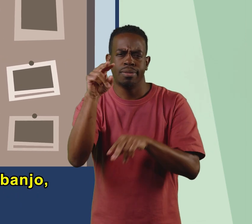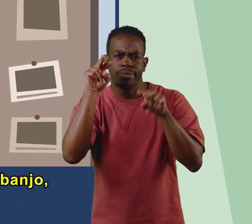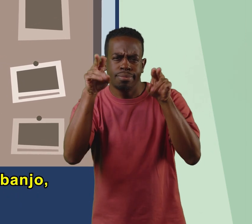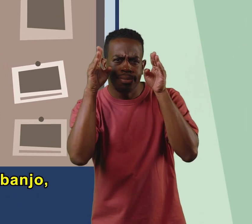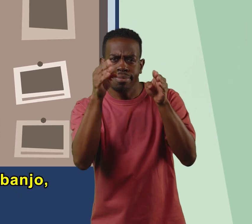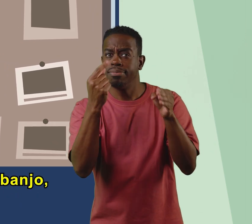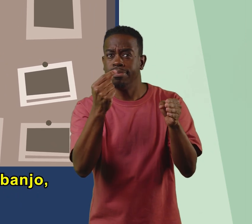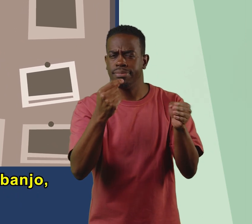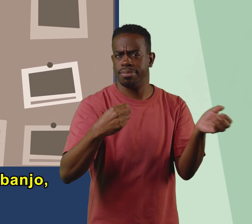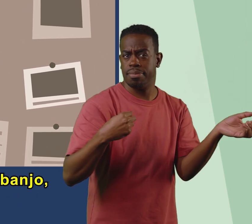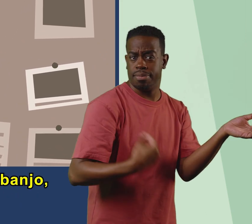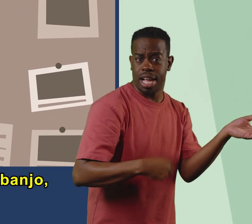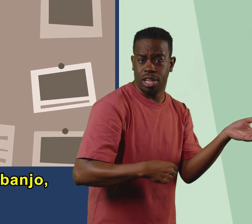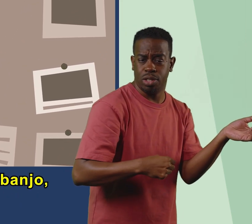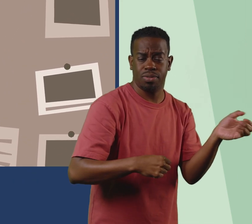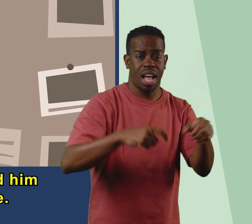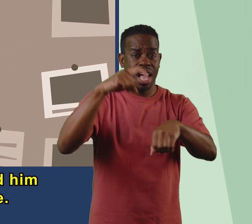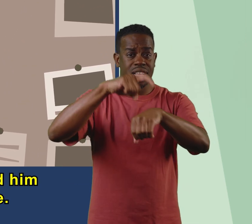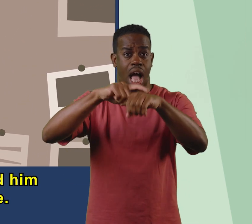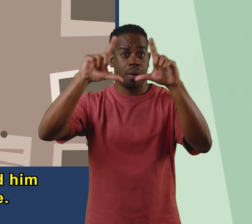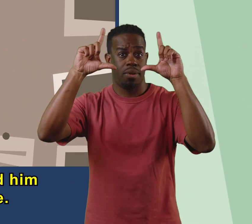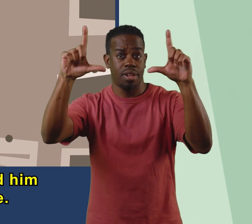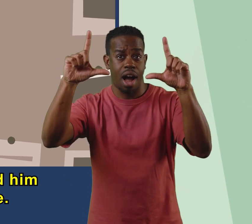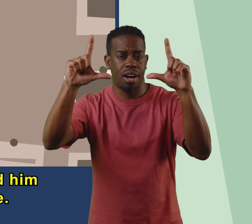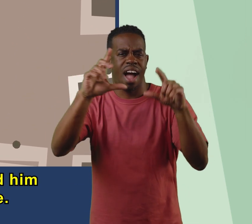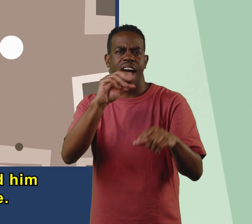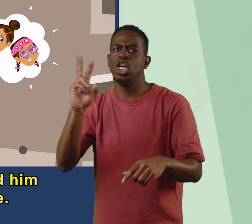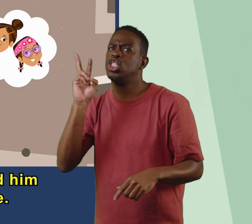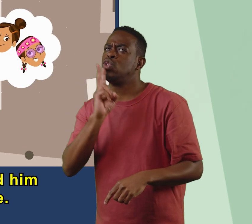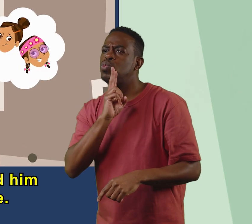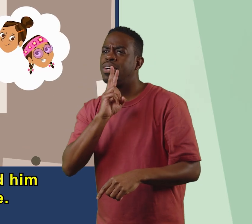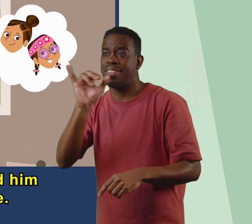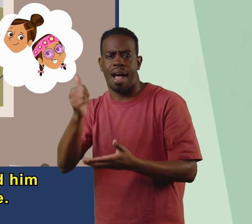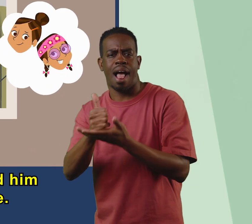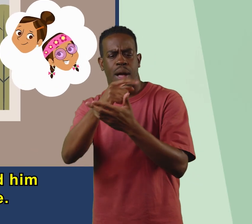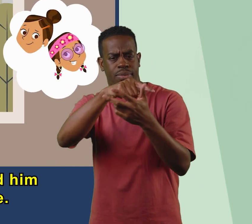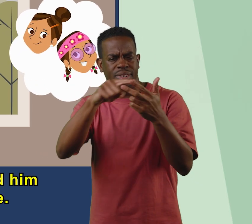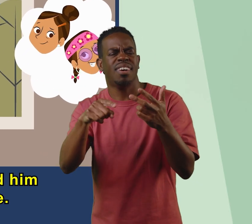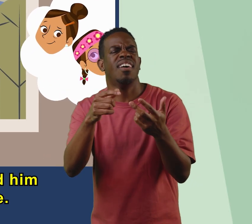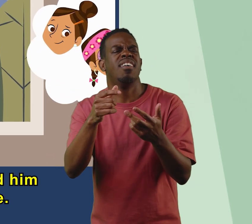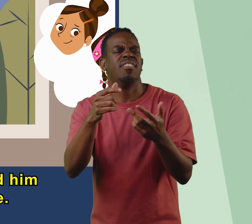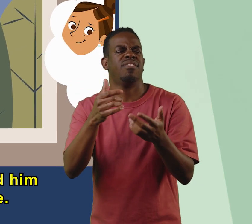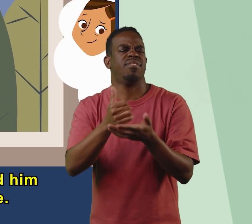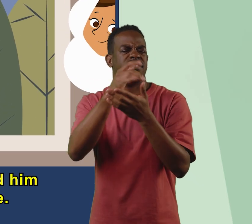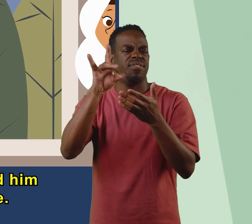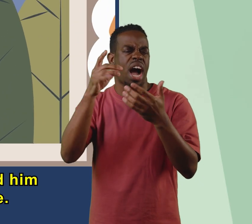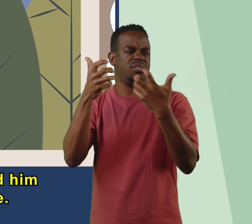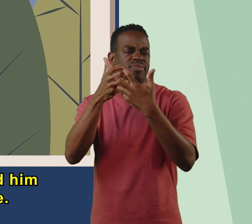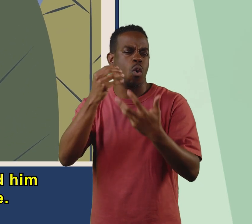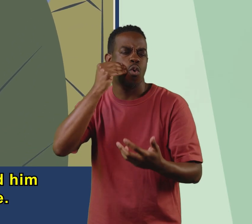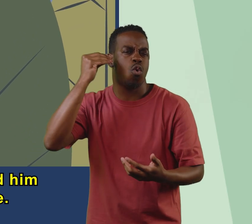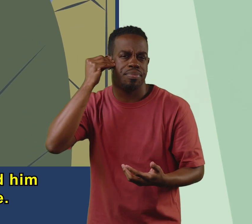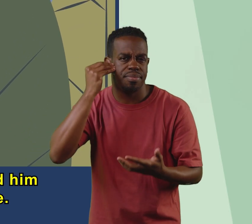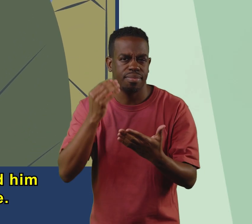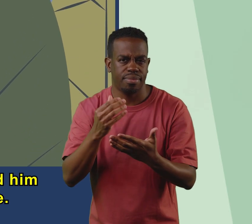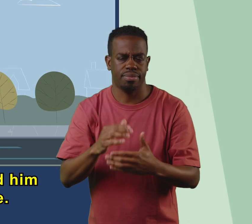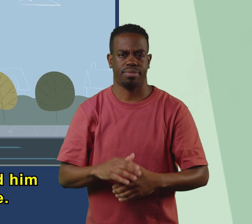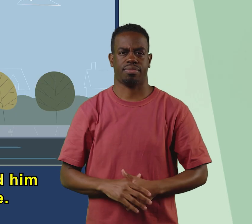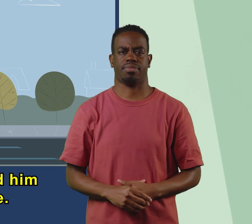a banjo, a ticking clock, and a set of twins helped him find the perfect home.